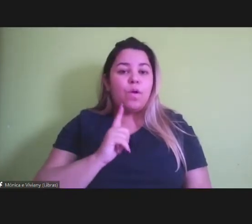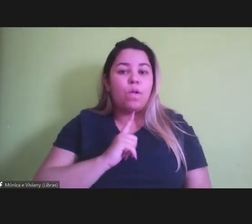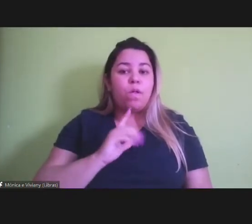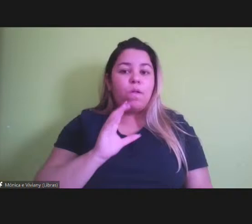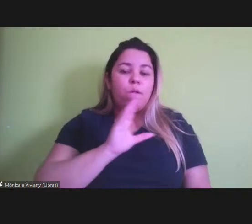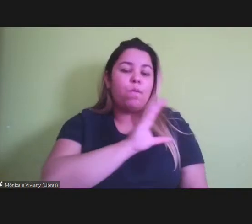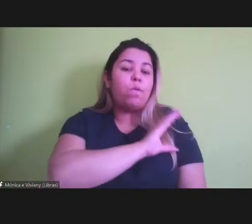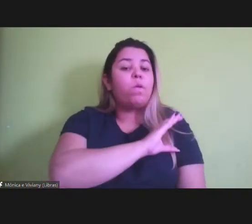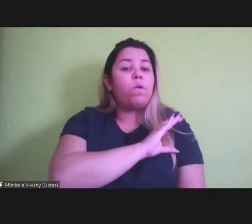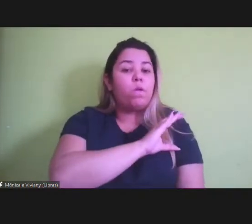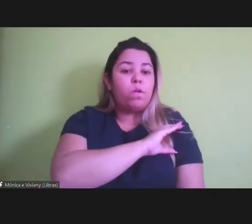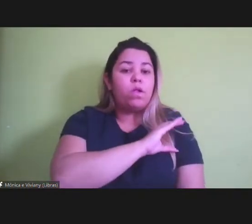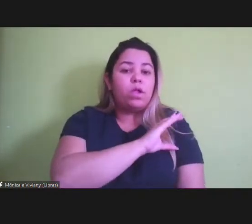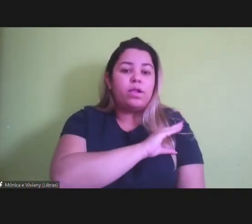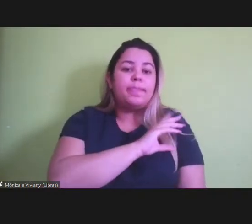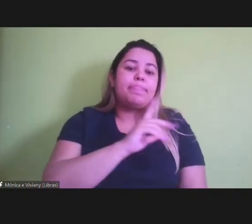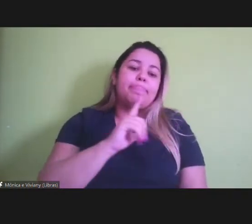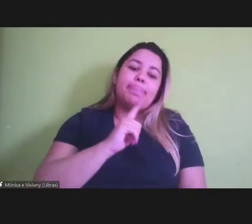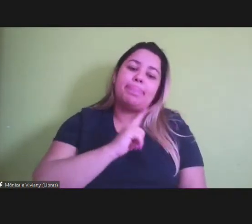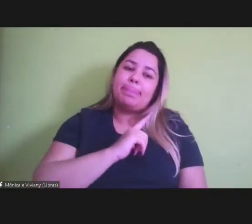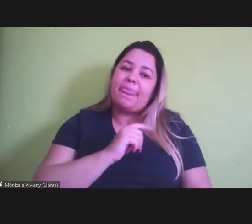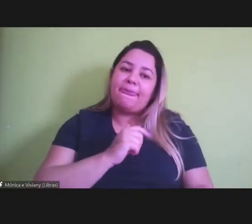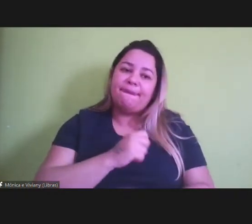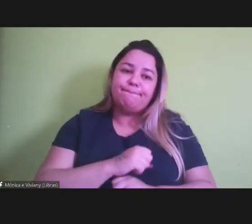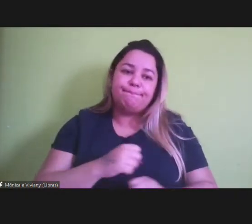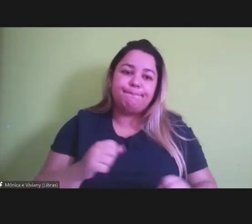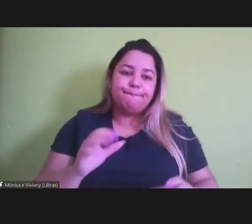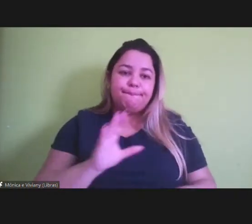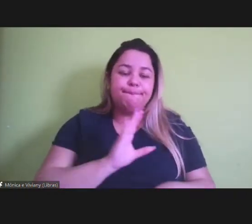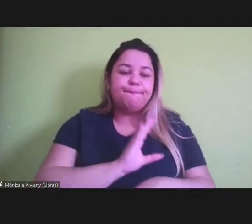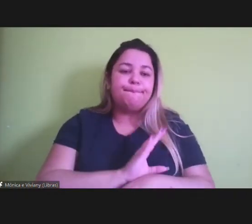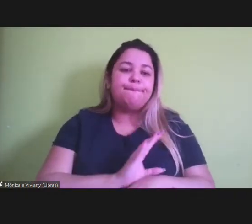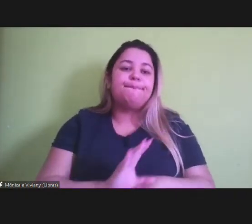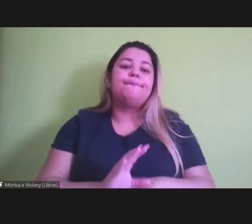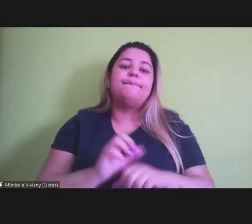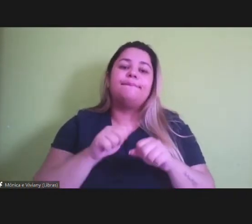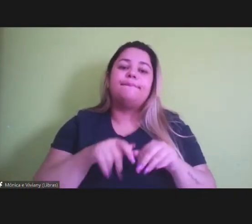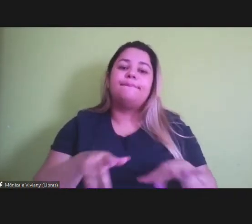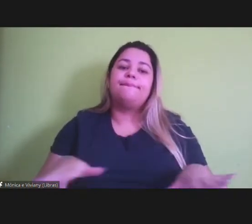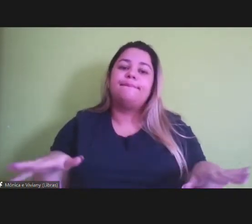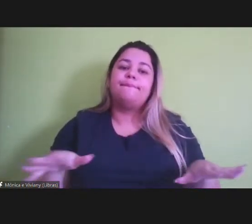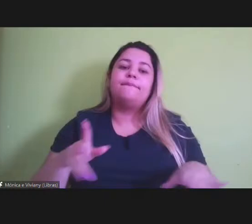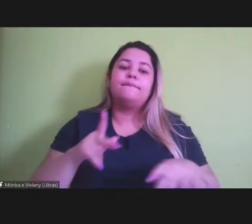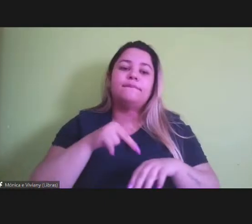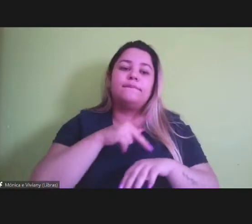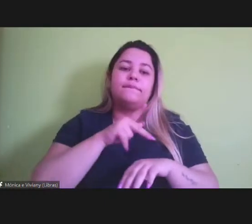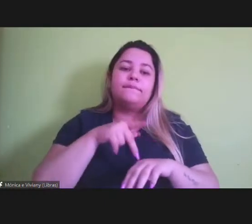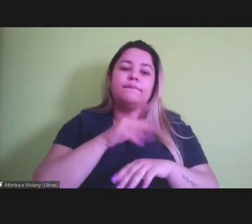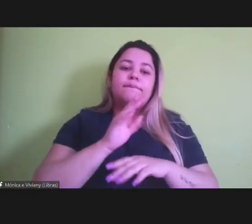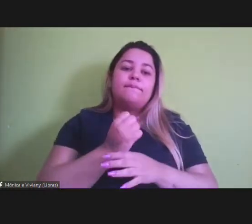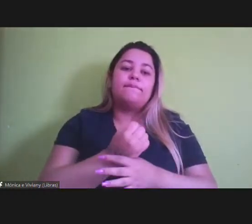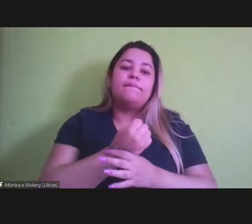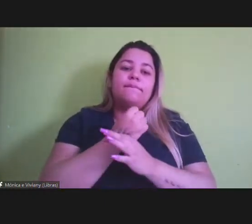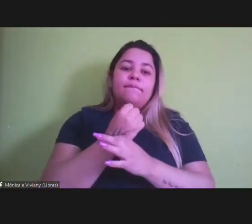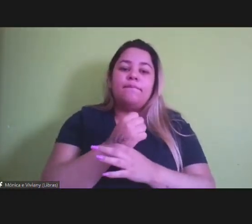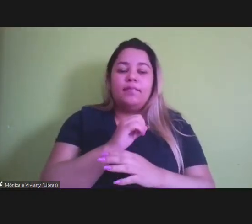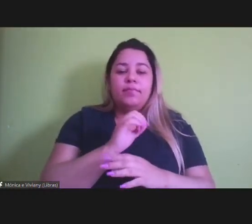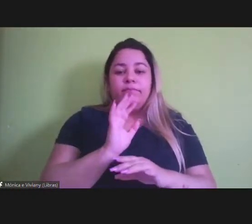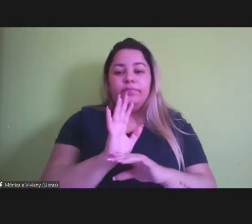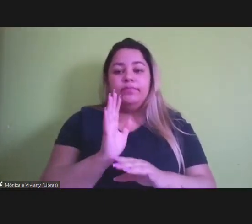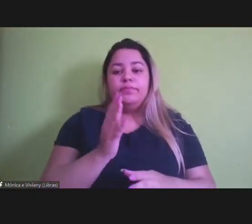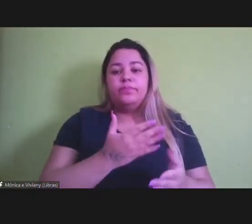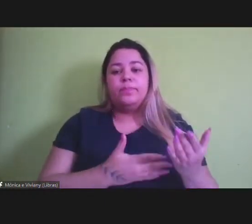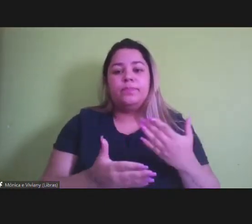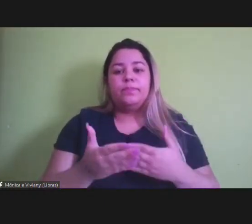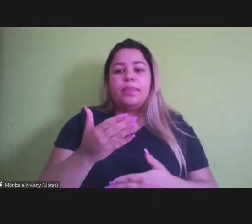actions and coordinators. Since we have many courses in the country and recently a proliferation of